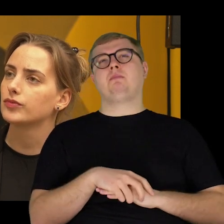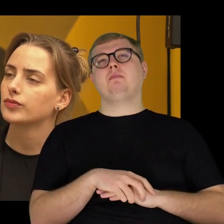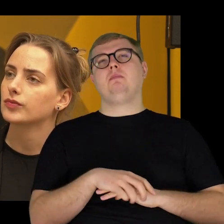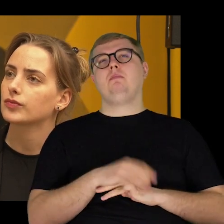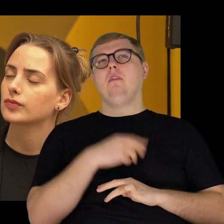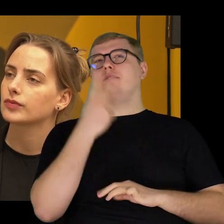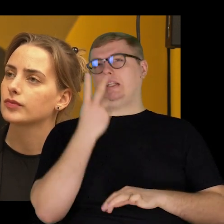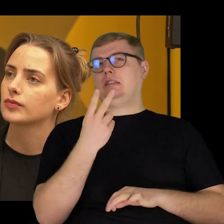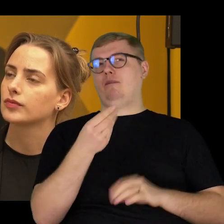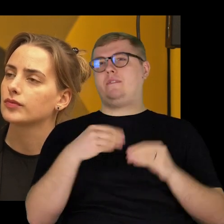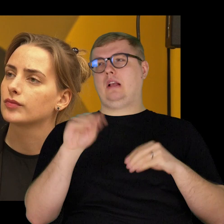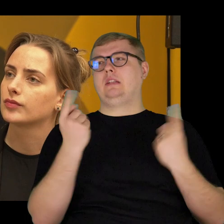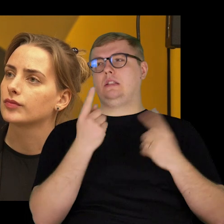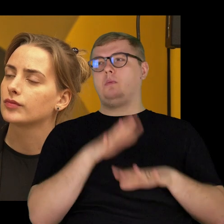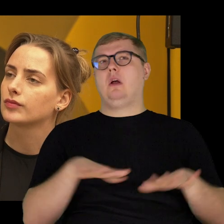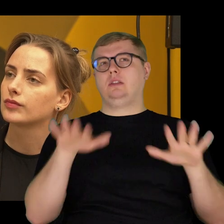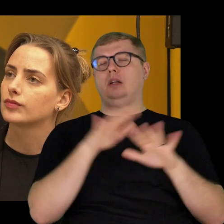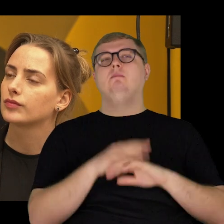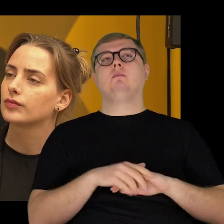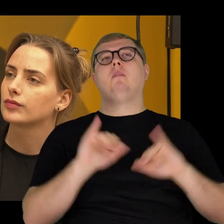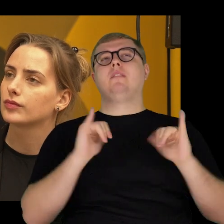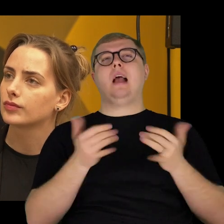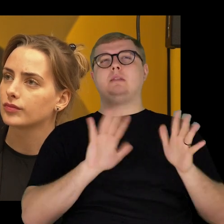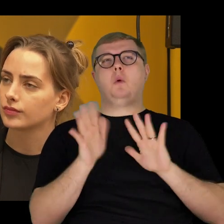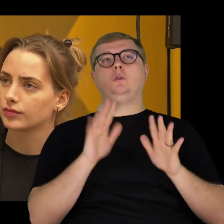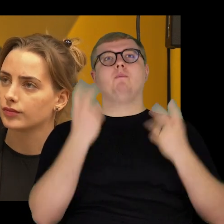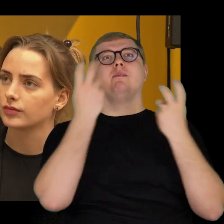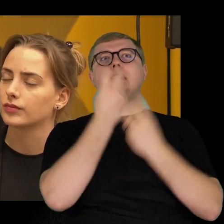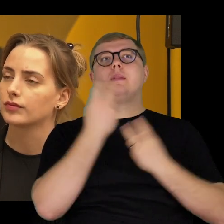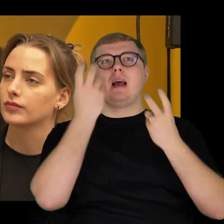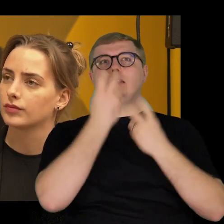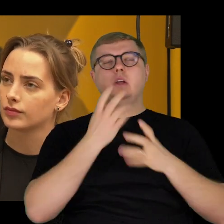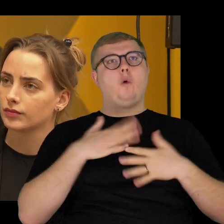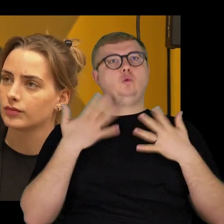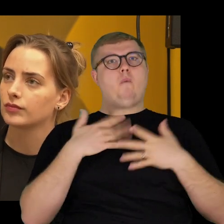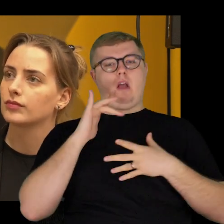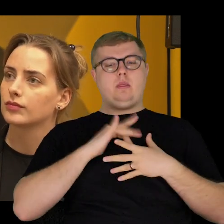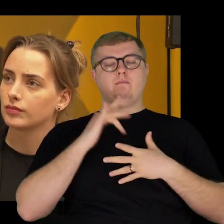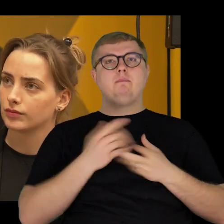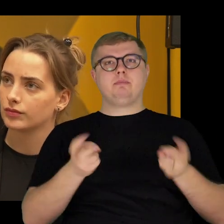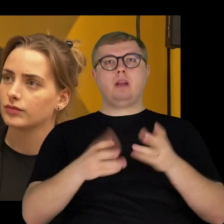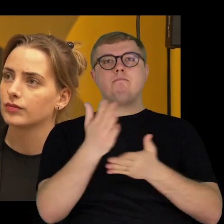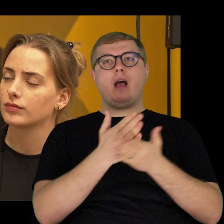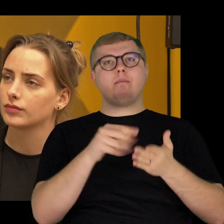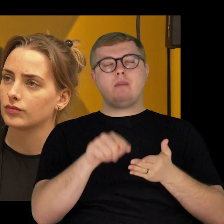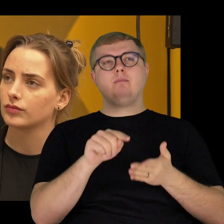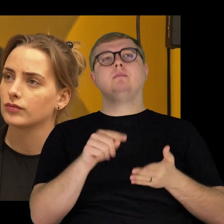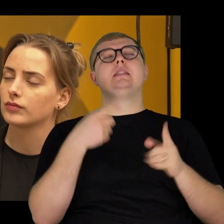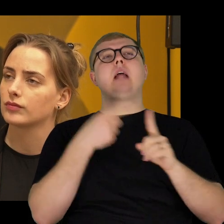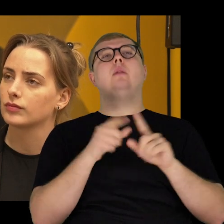much more for me, somehow the fascination that I have about mapping is that through